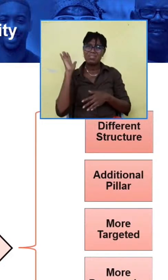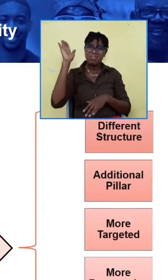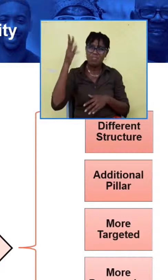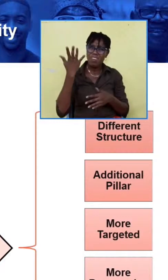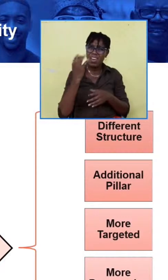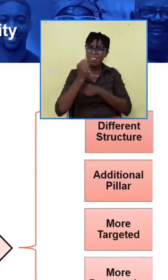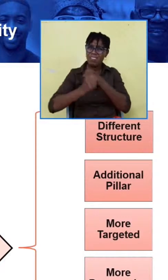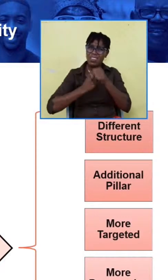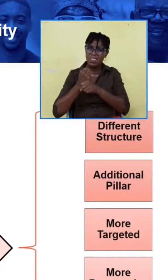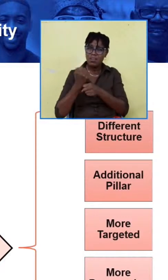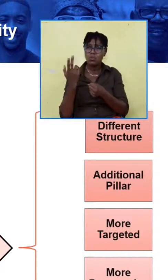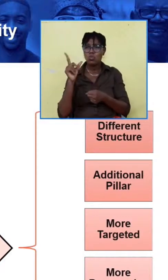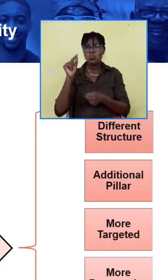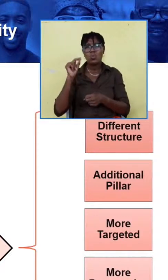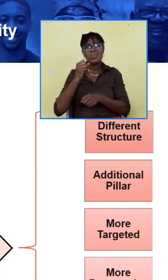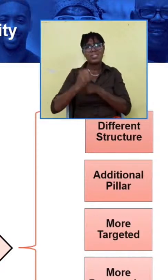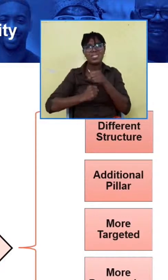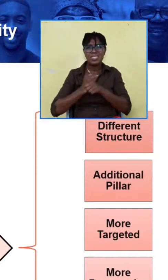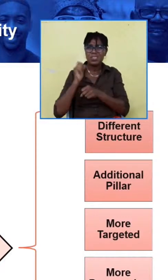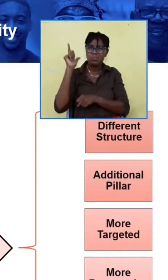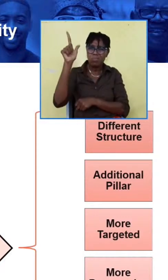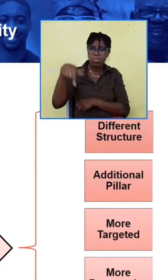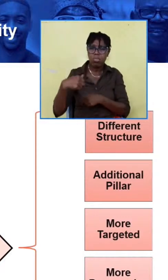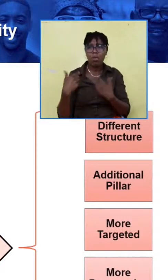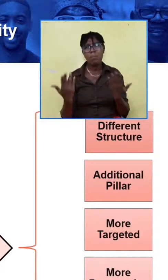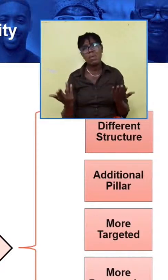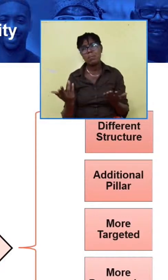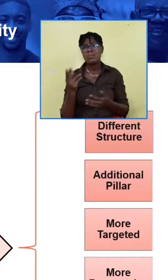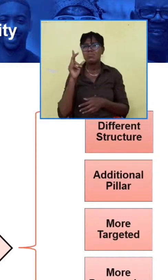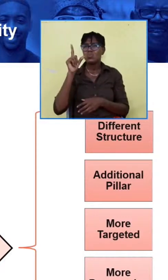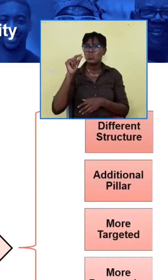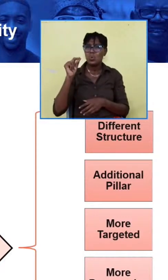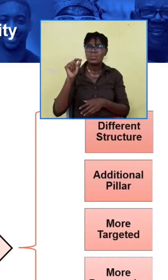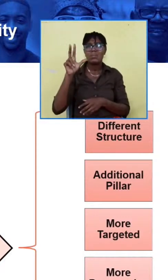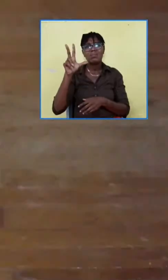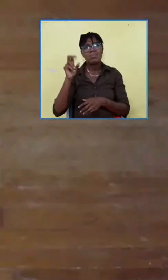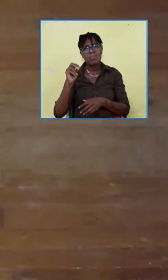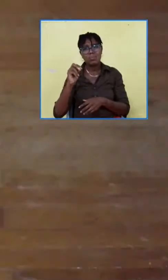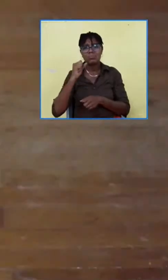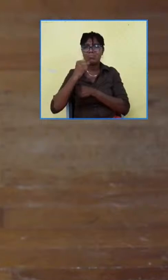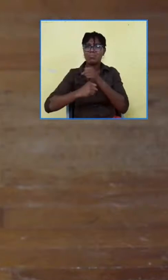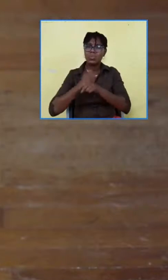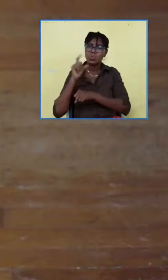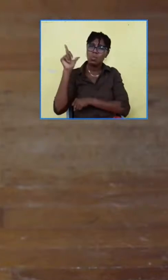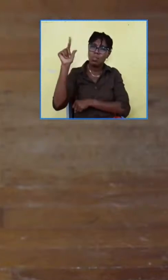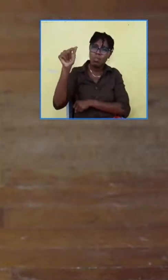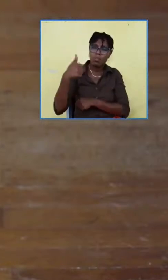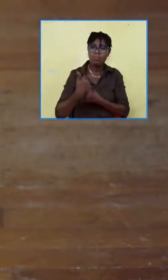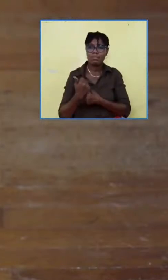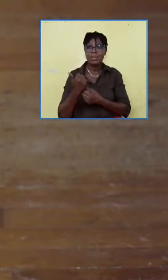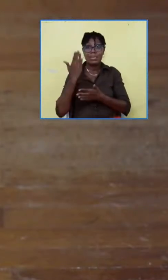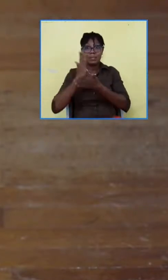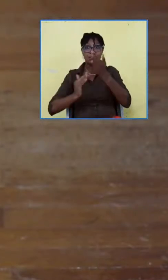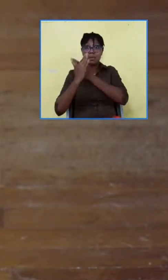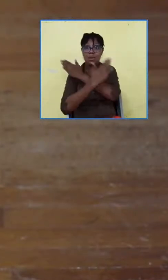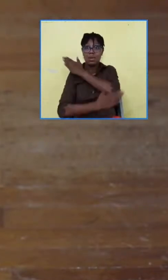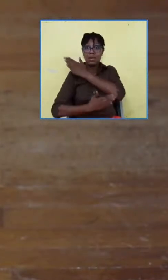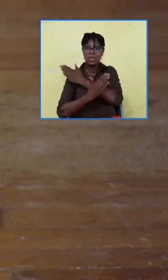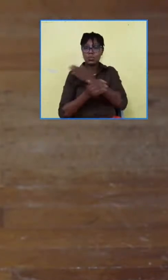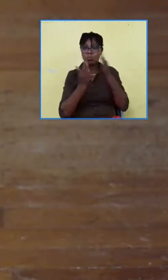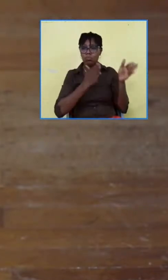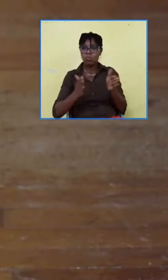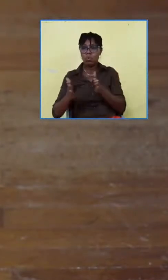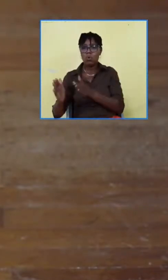certainly won't mean 20 years from now. It may be an option for 20, 30 years from now. We have countries who've planned for 72 across the world,